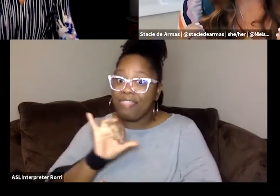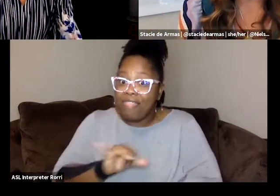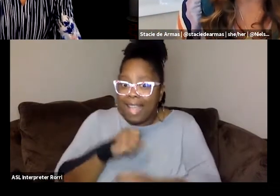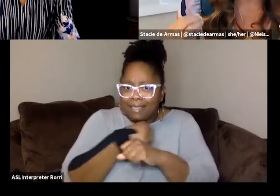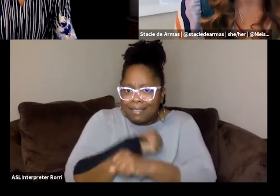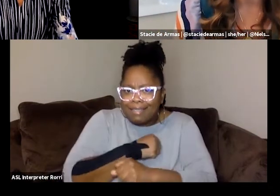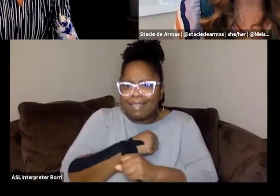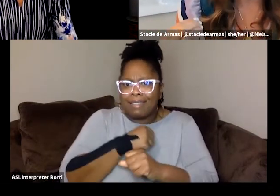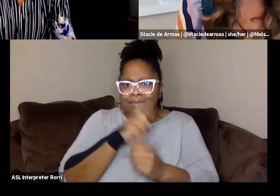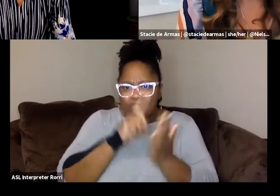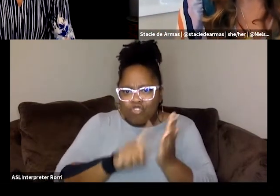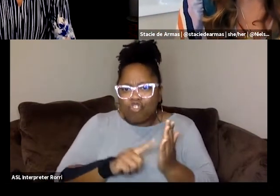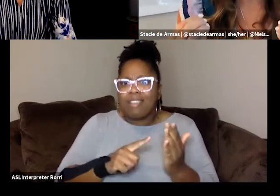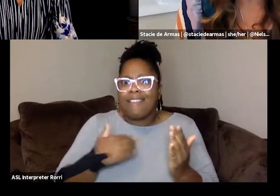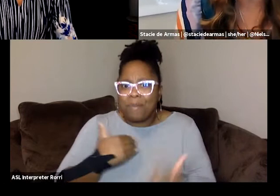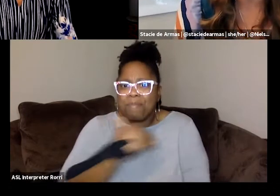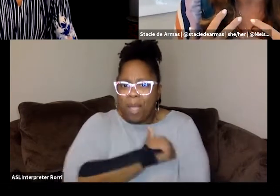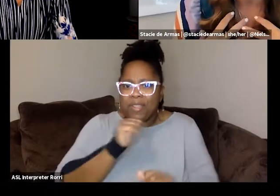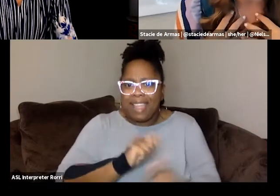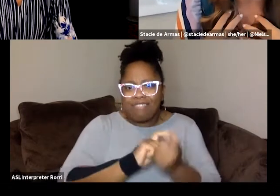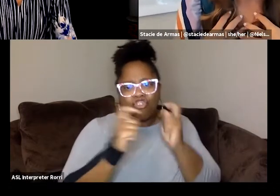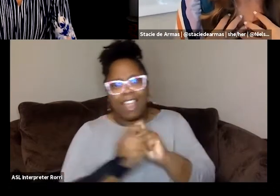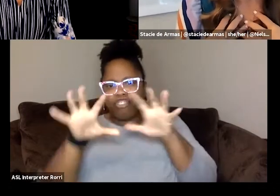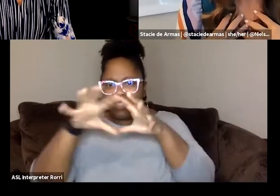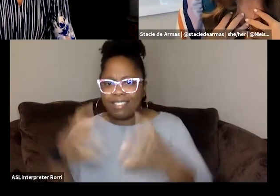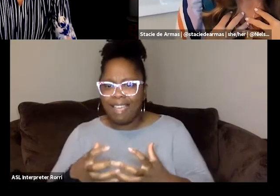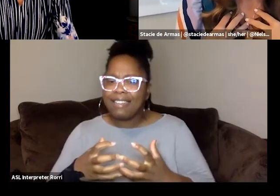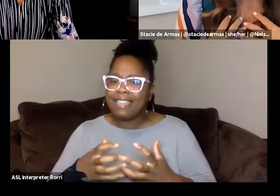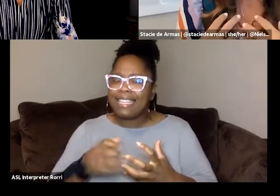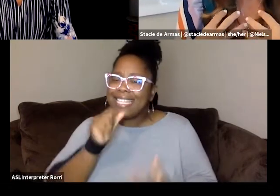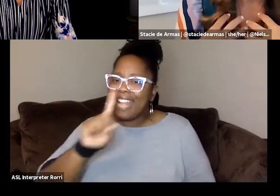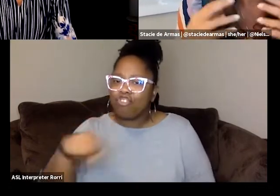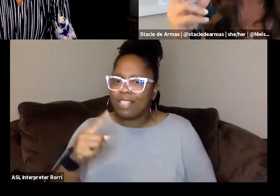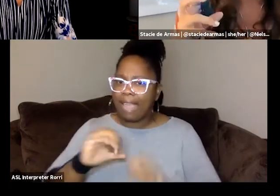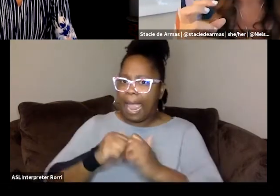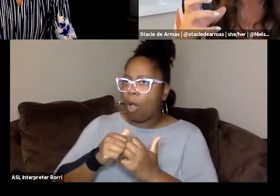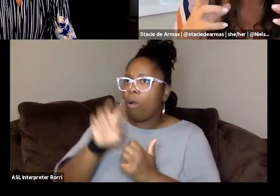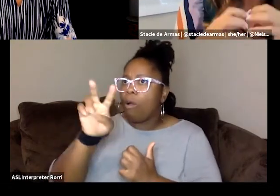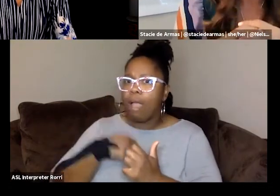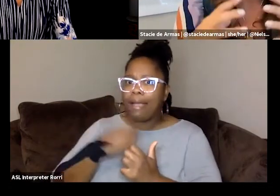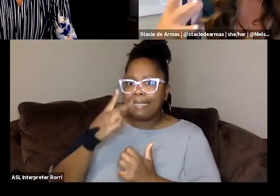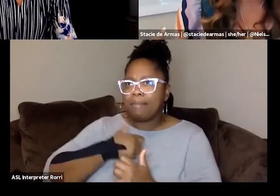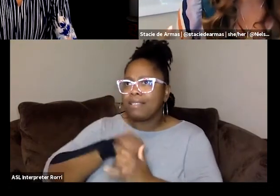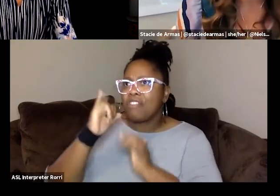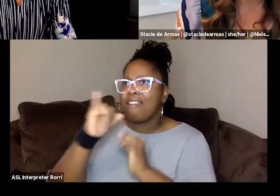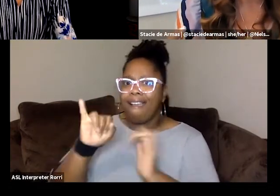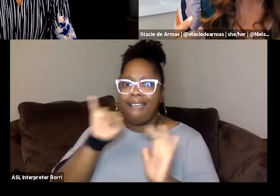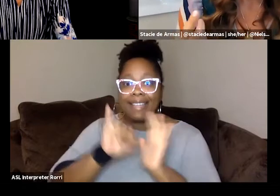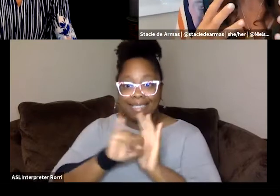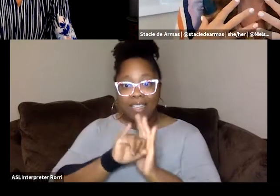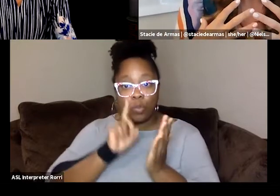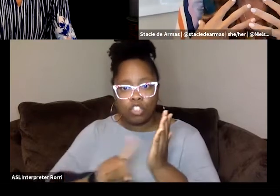research has the power to change society, because it's not only how we see ourselves in identity research, right? But you think about identity